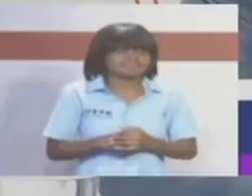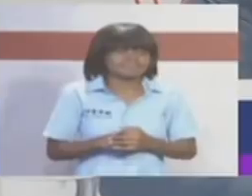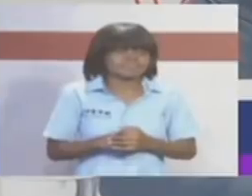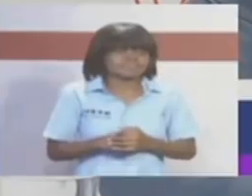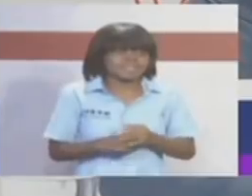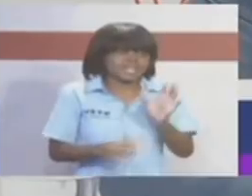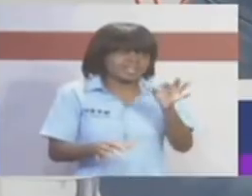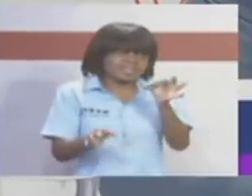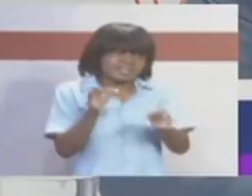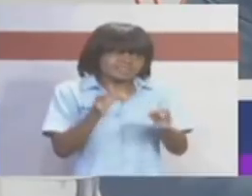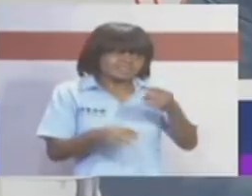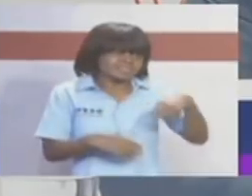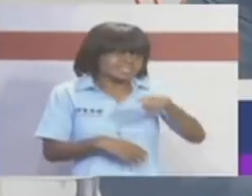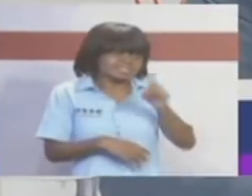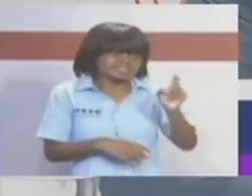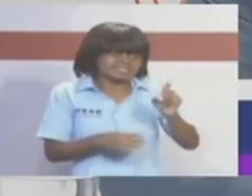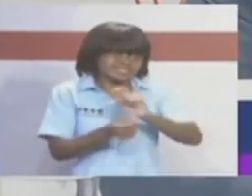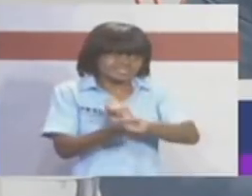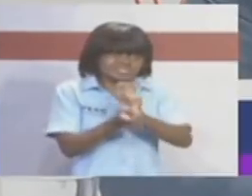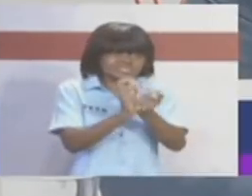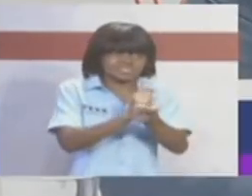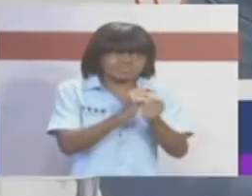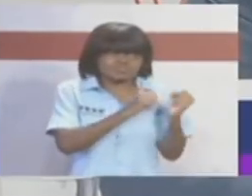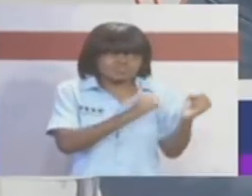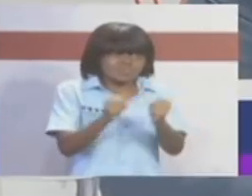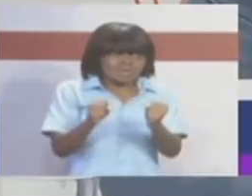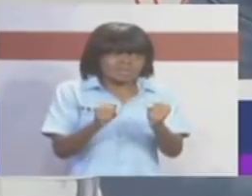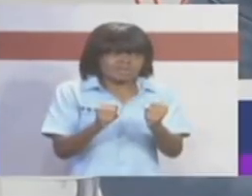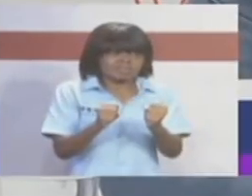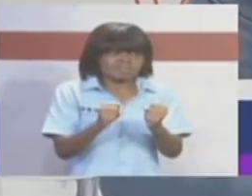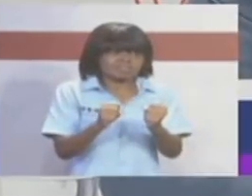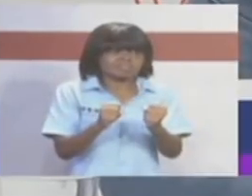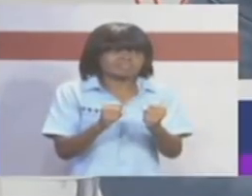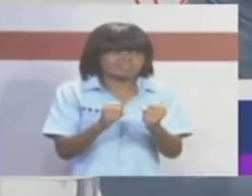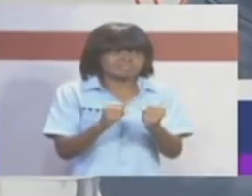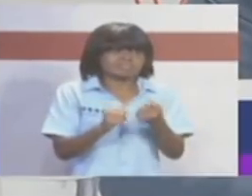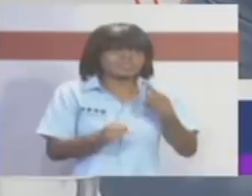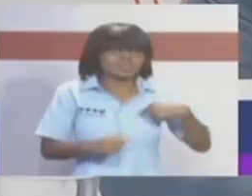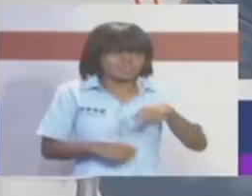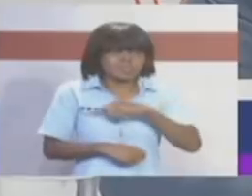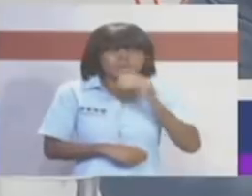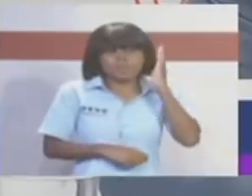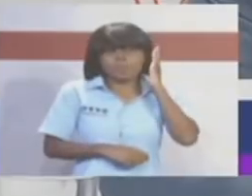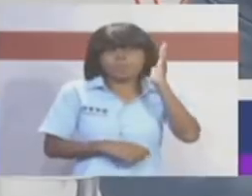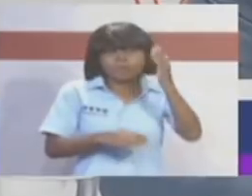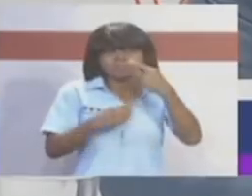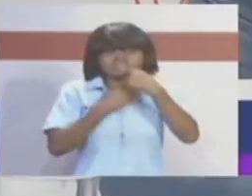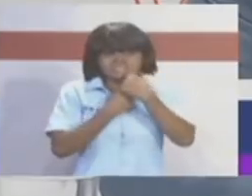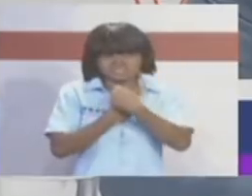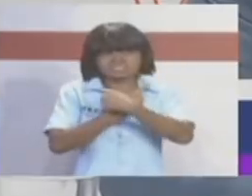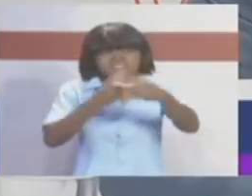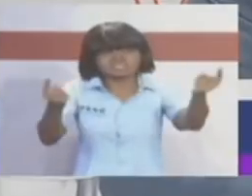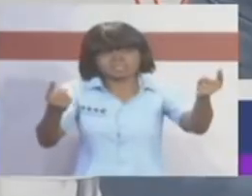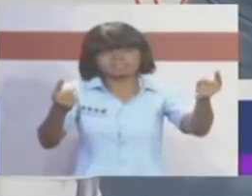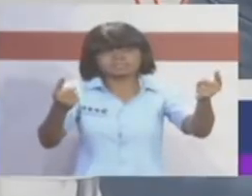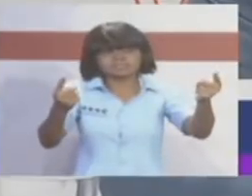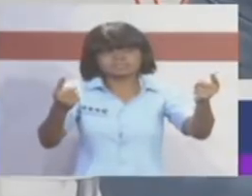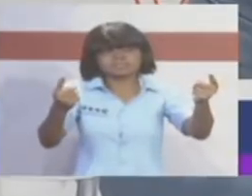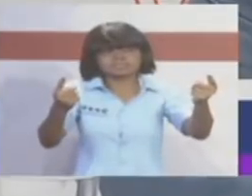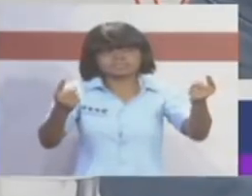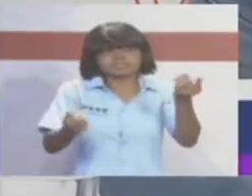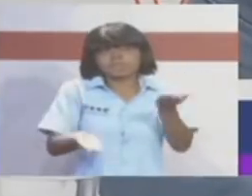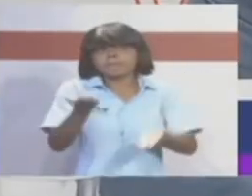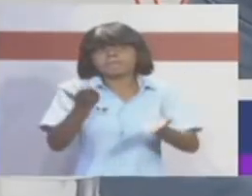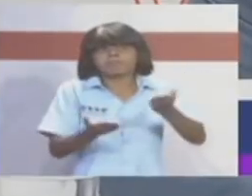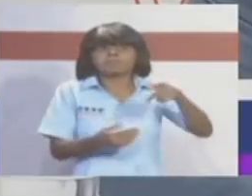are considered, those changes in strategy will be announced at the decision-maker level, either the level of the Prime Minister or the Minister